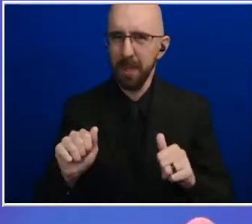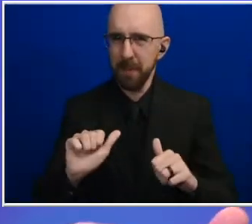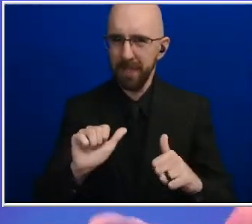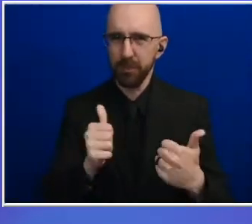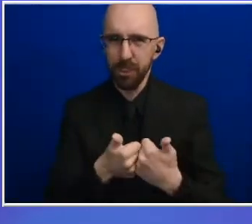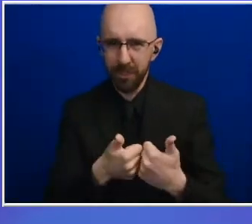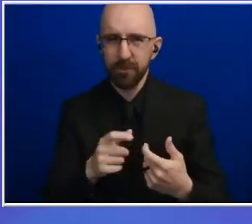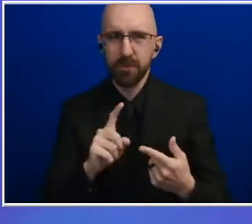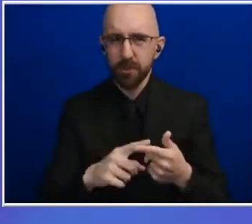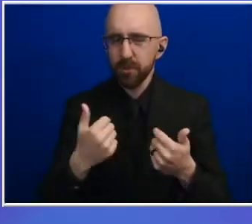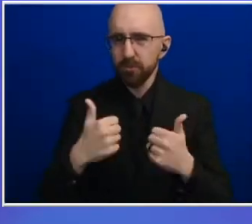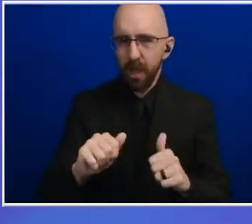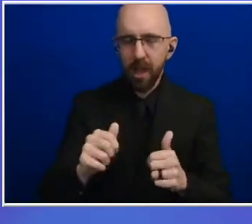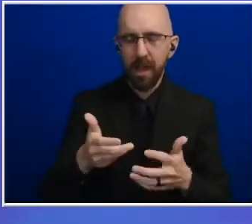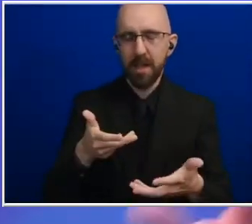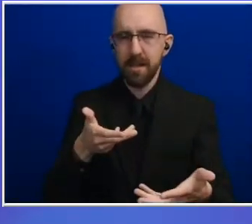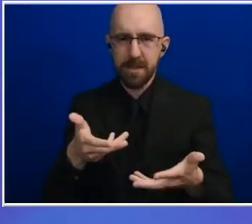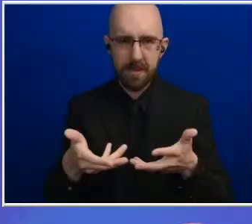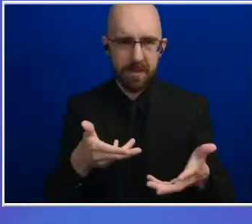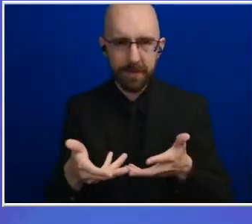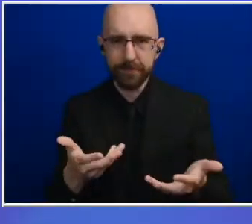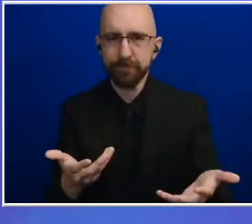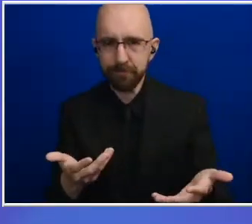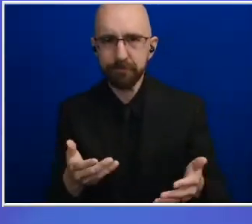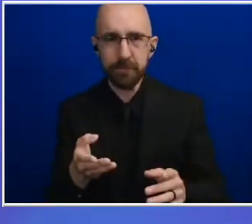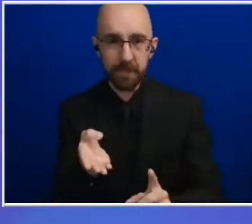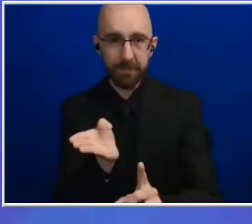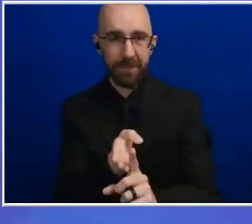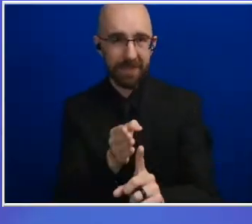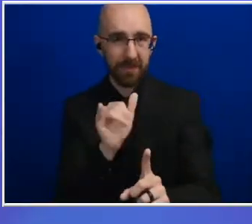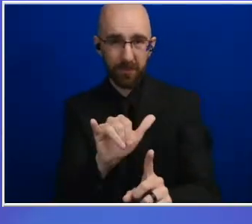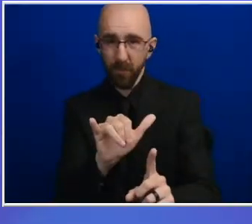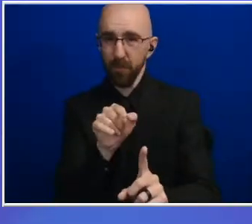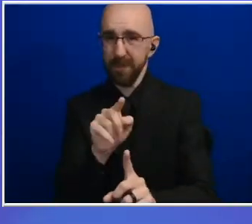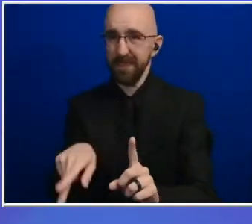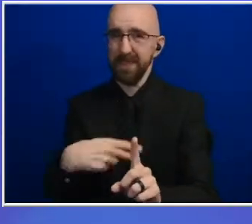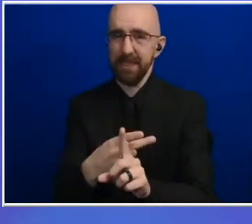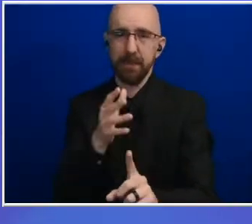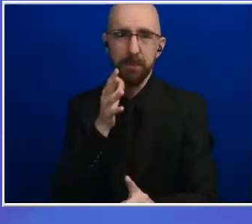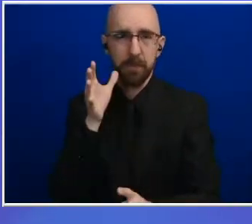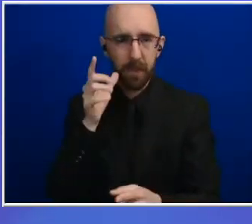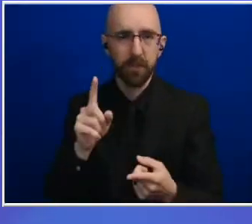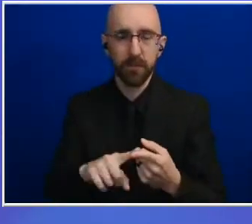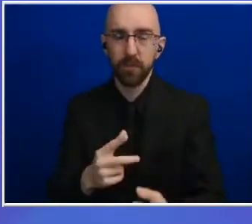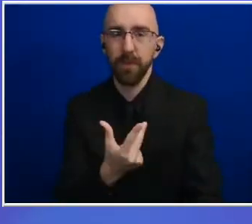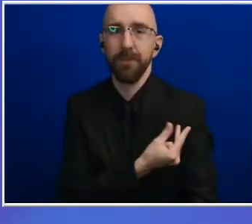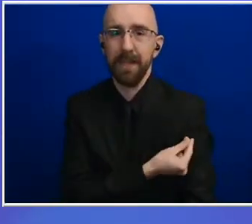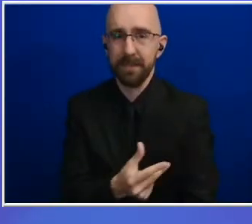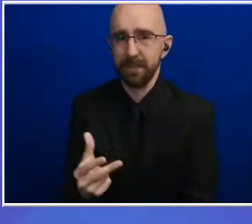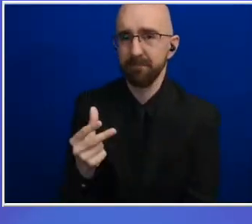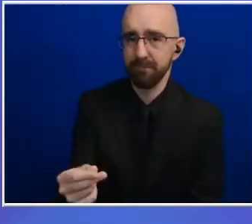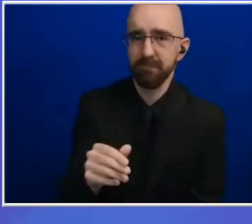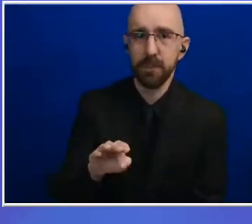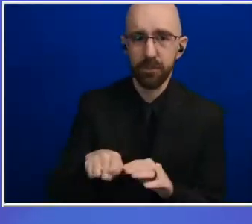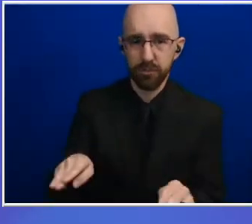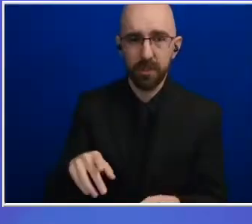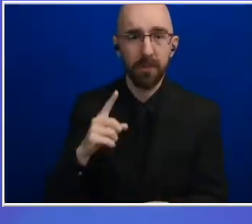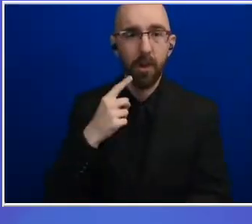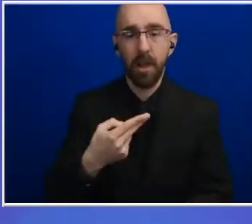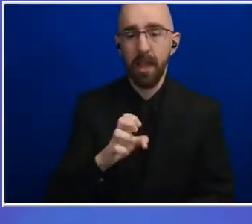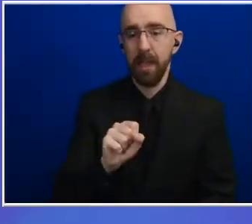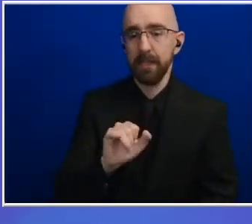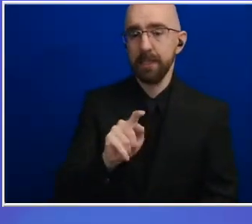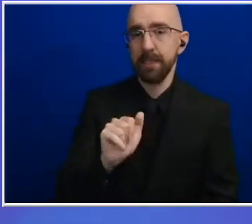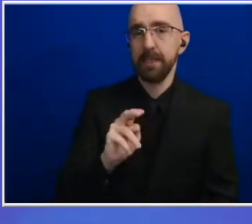to convince those parents to vaccinate their children. But for those who are vaccine hesitant, there are really good